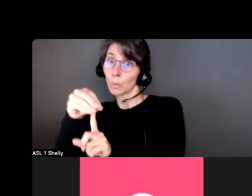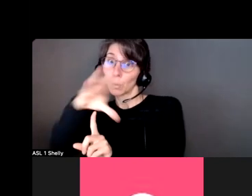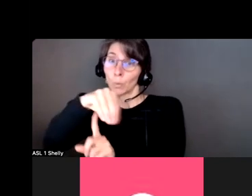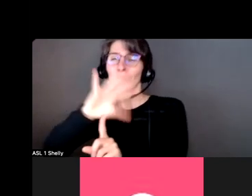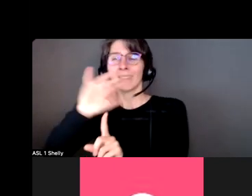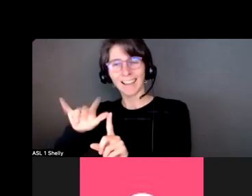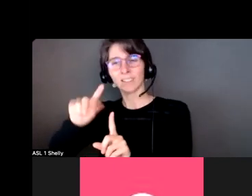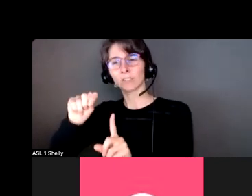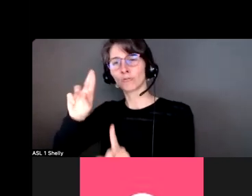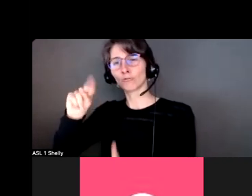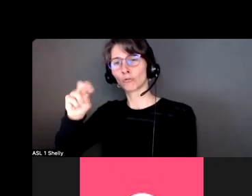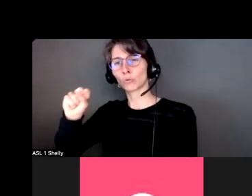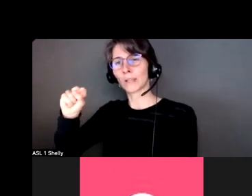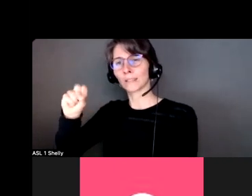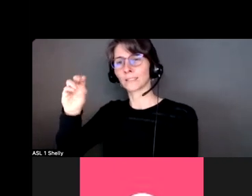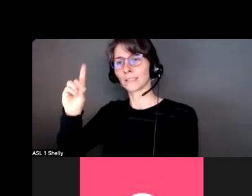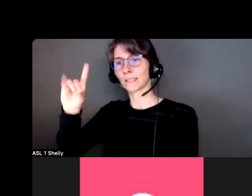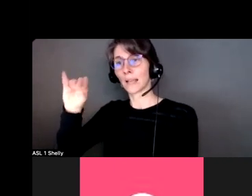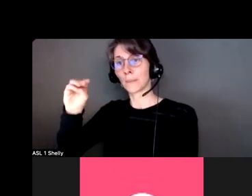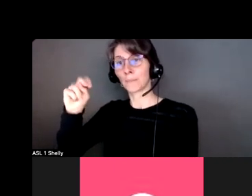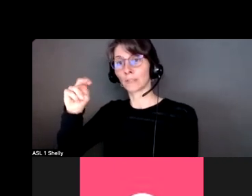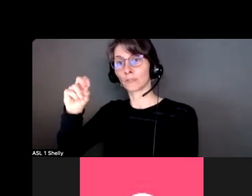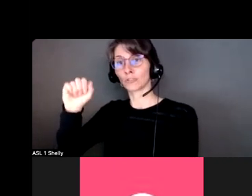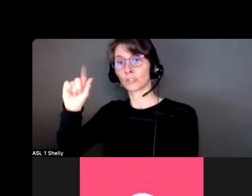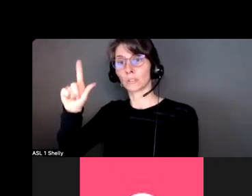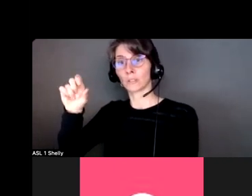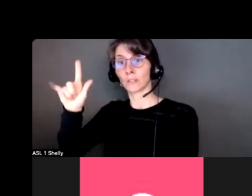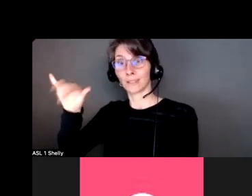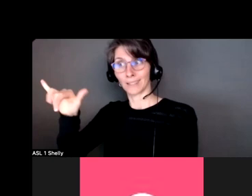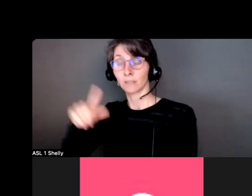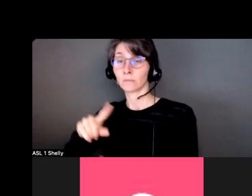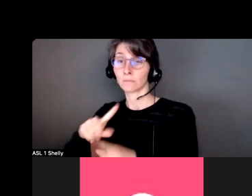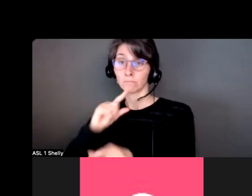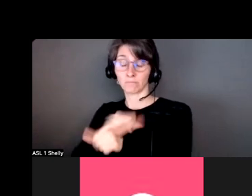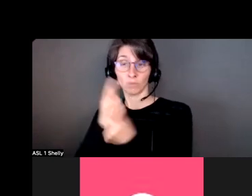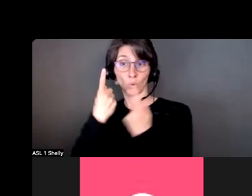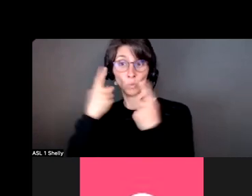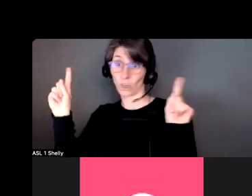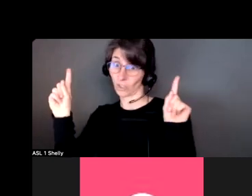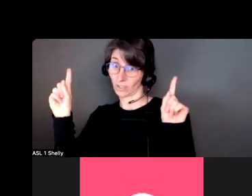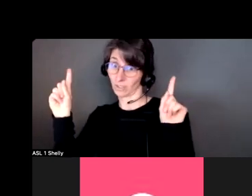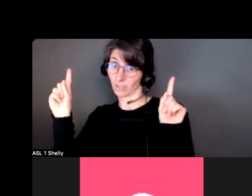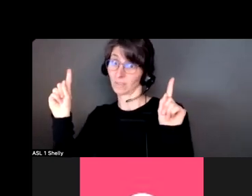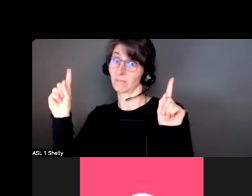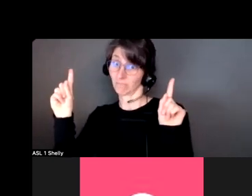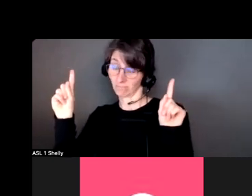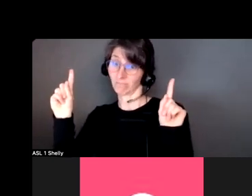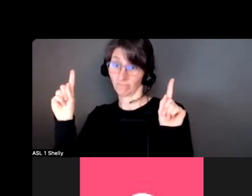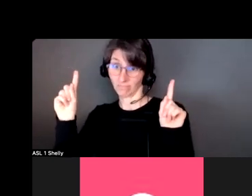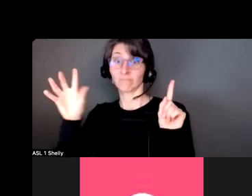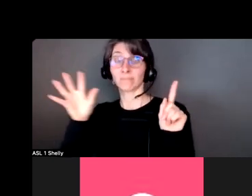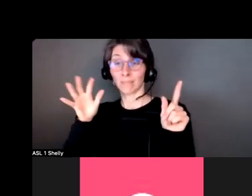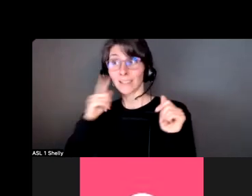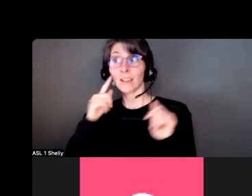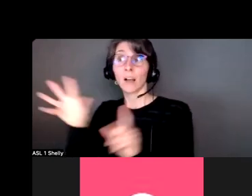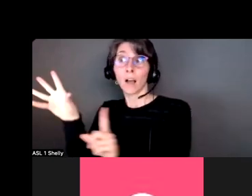transdimensionally, and turns out that it worked. And so on screen is the description of what the doctor will